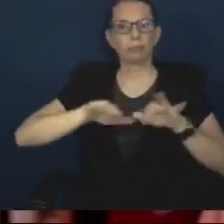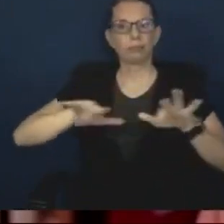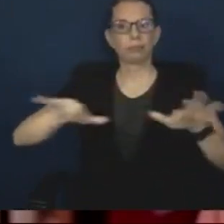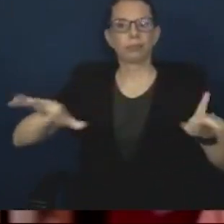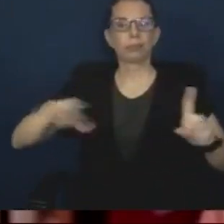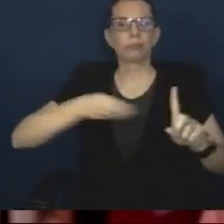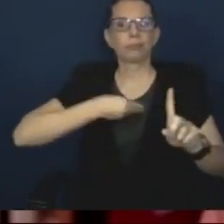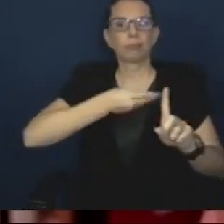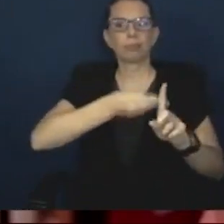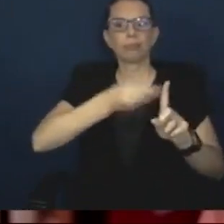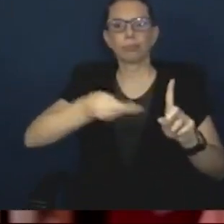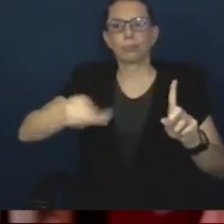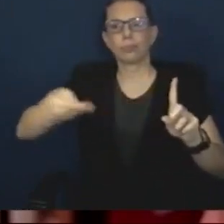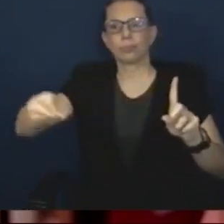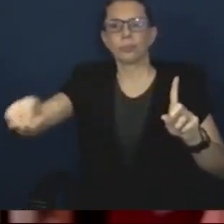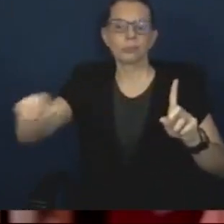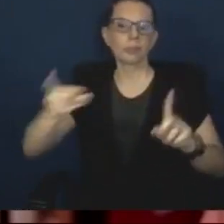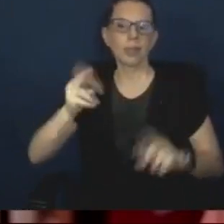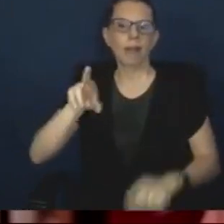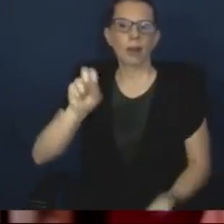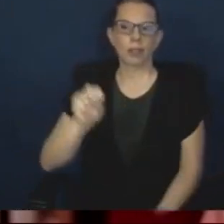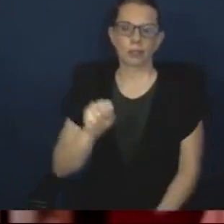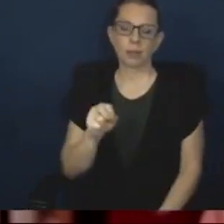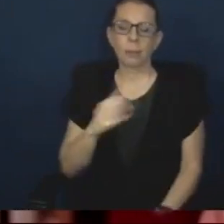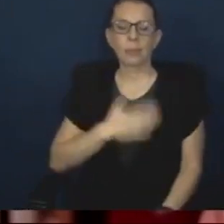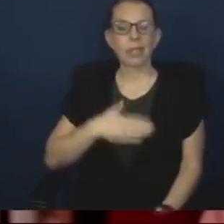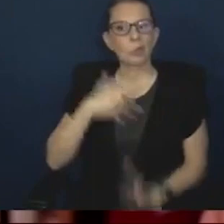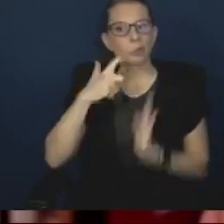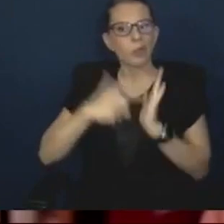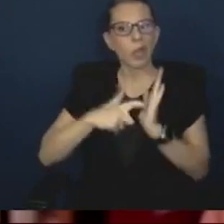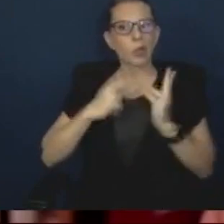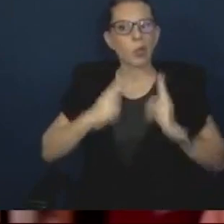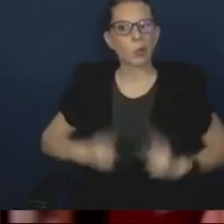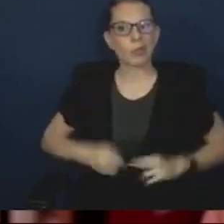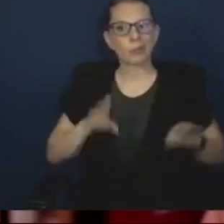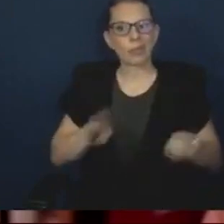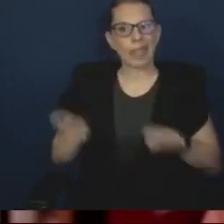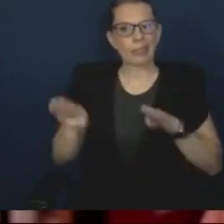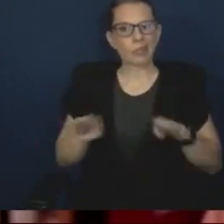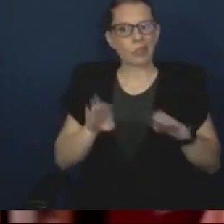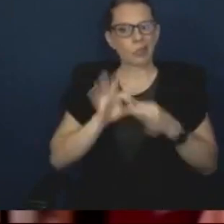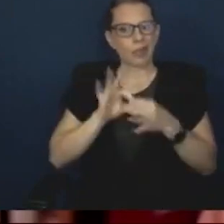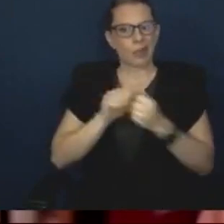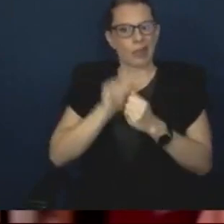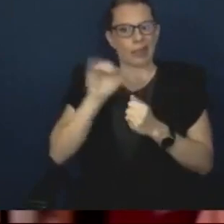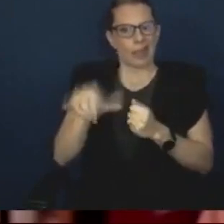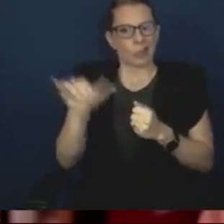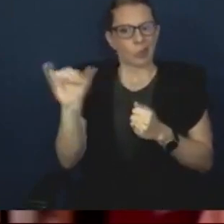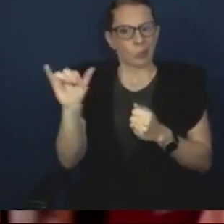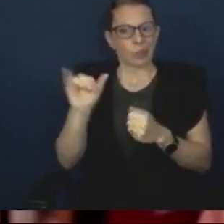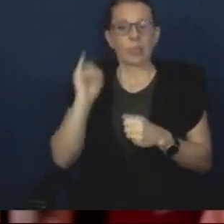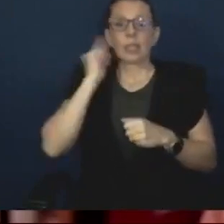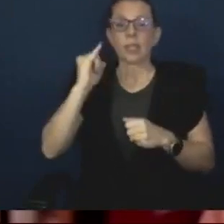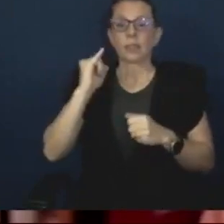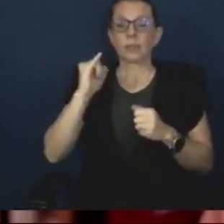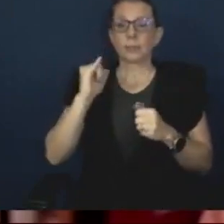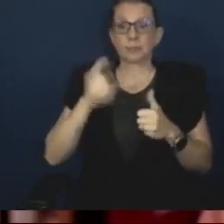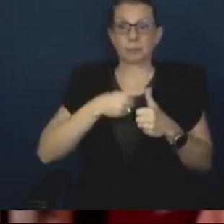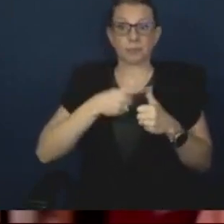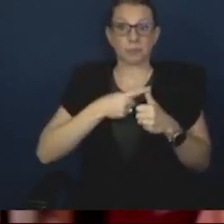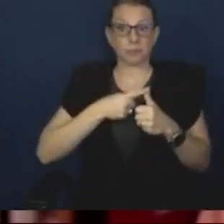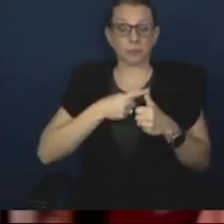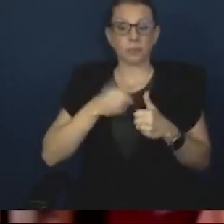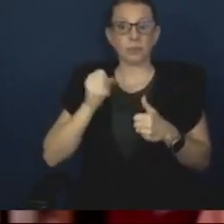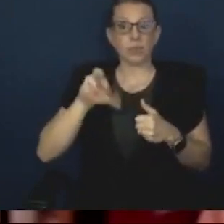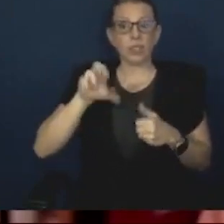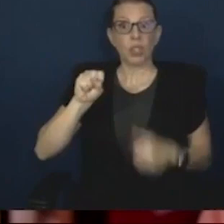please recognize that human behavior is a big part of it. So as I said, if the original SARS-CoV-2